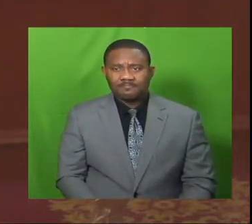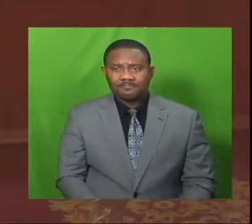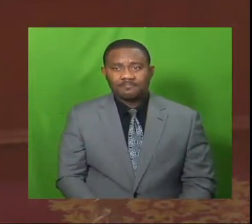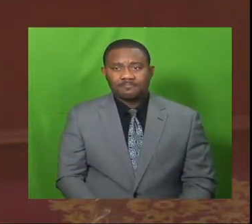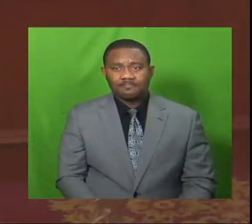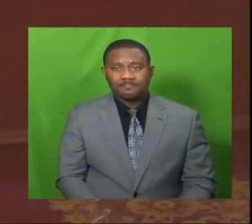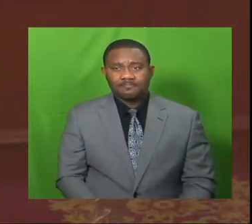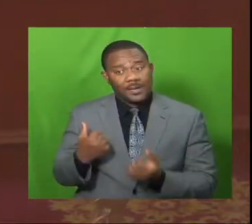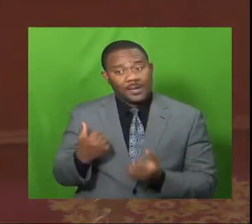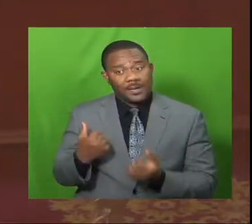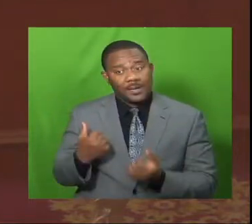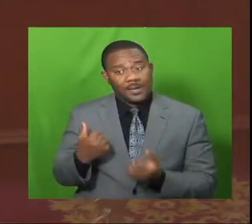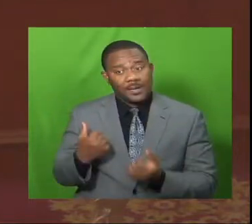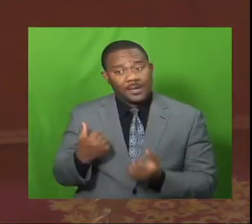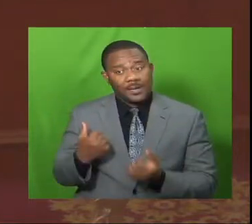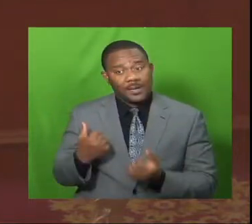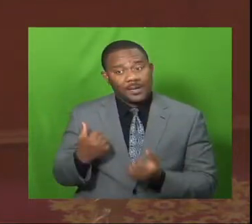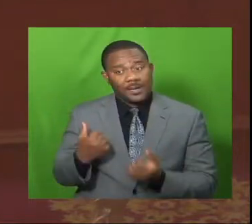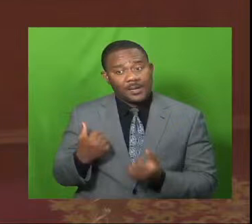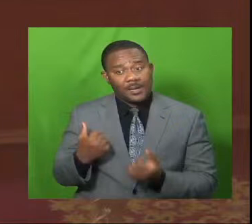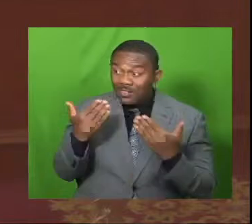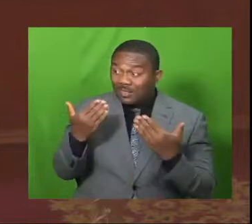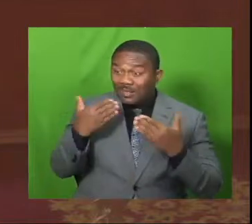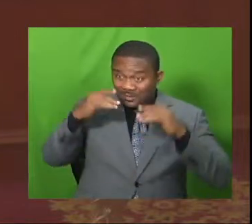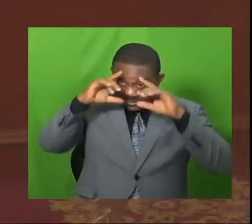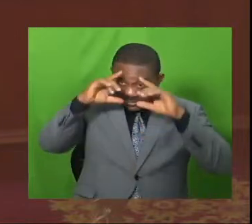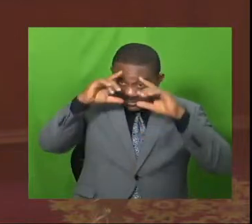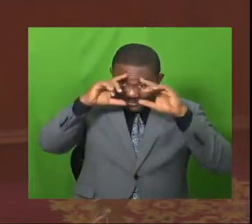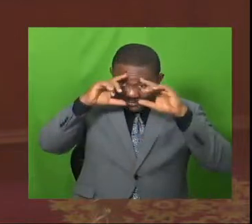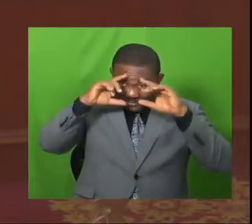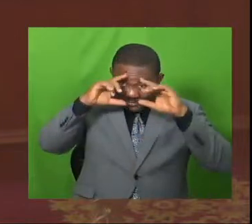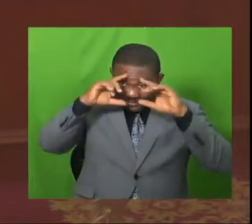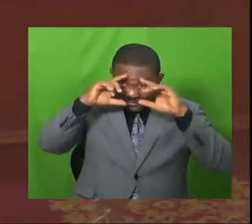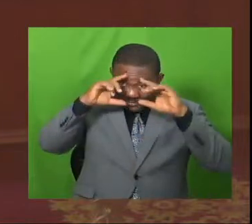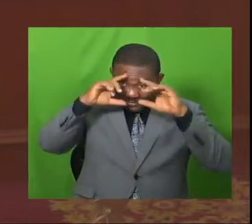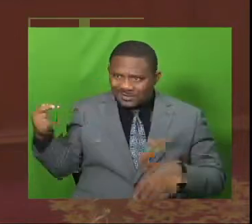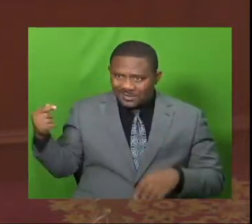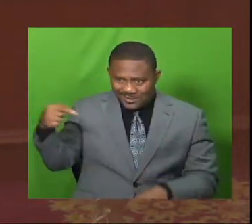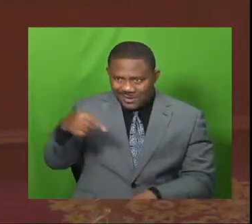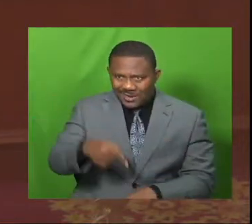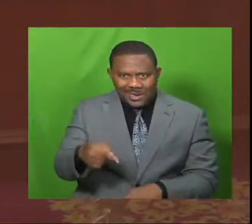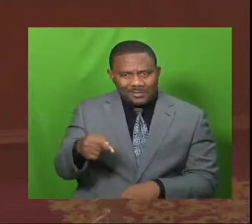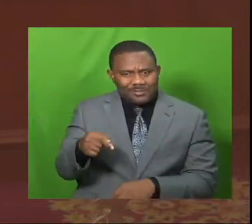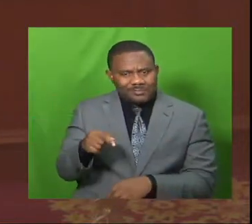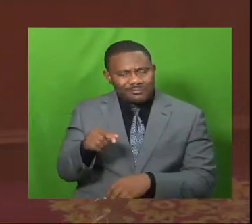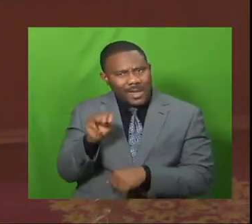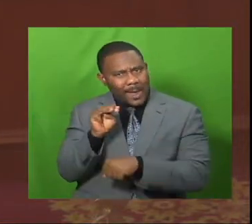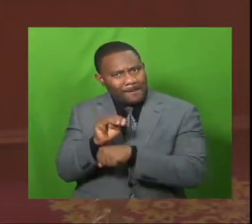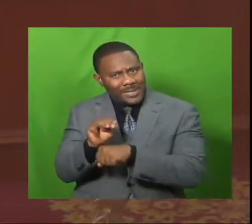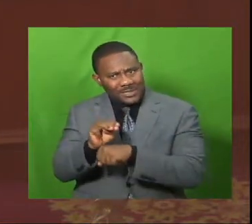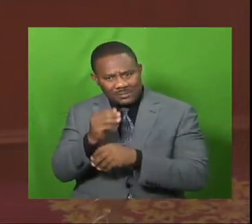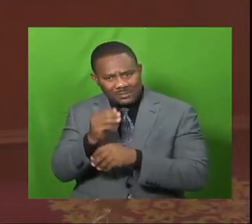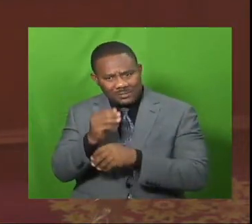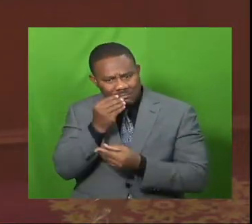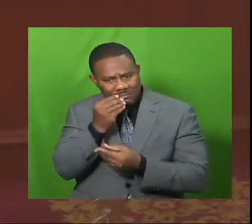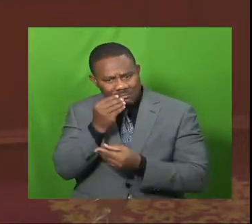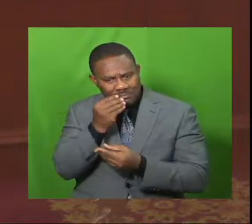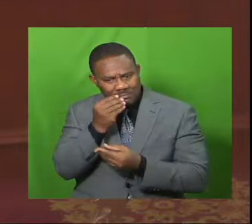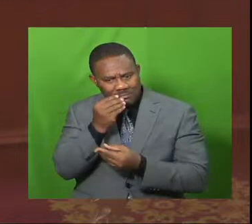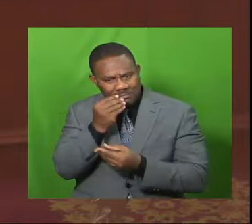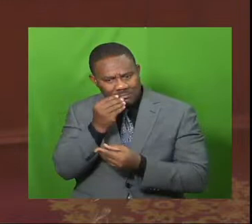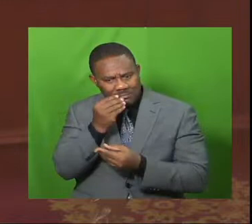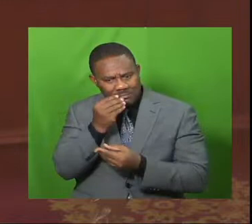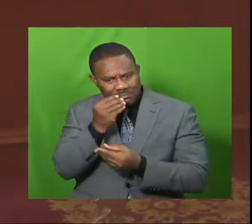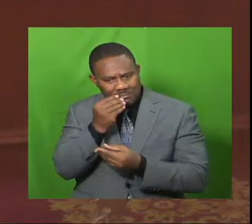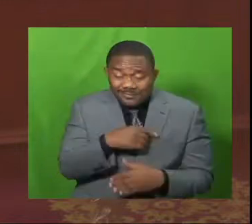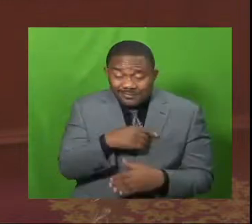thank the President for fulfilling his constitutional mandate to deliver a message to the House. But